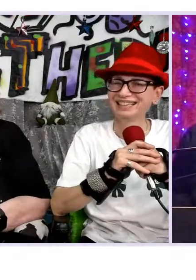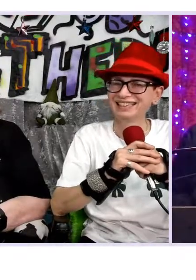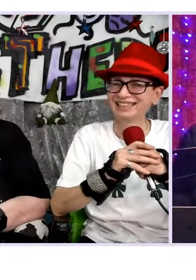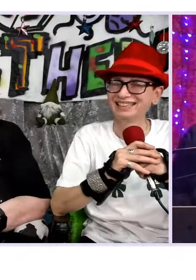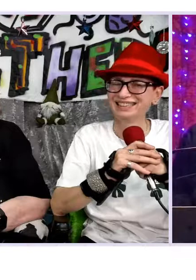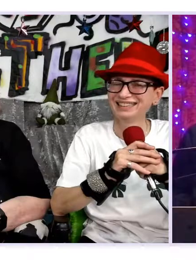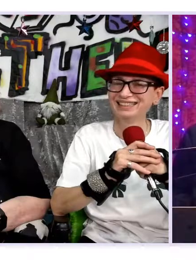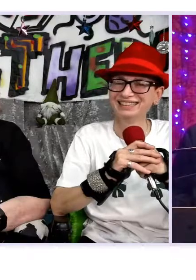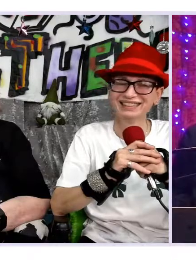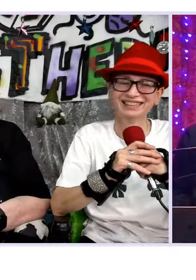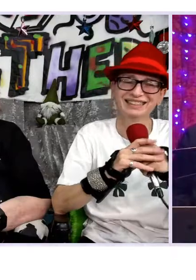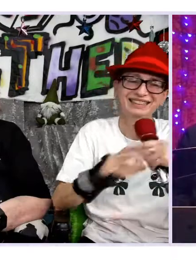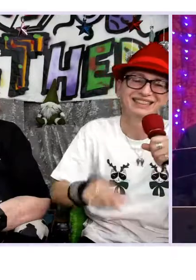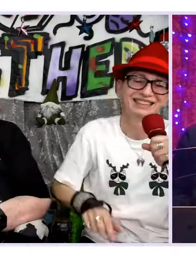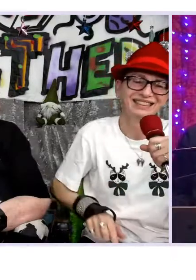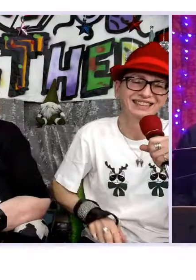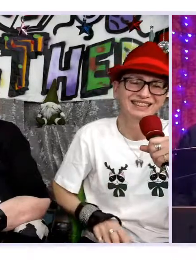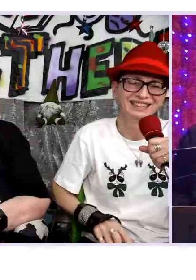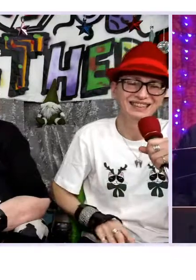whole weeks.